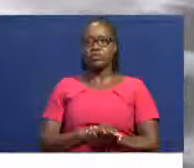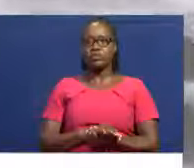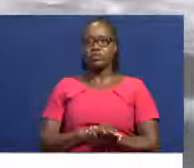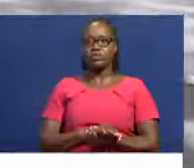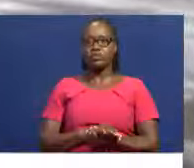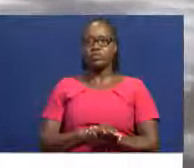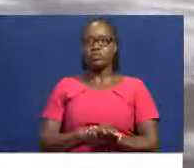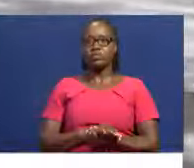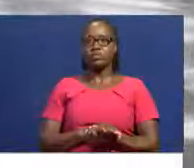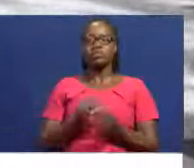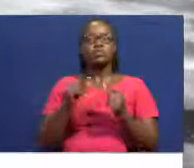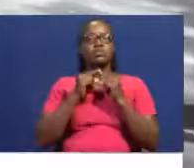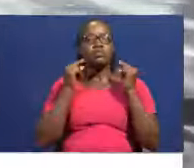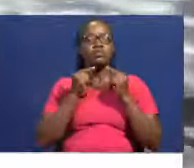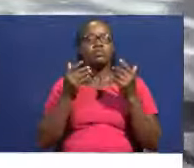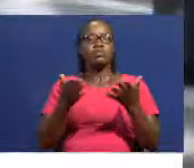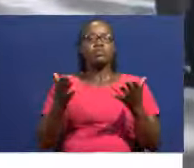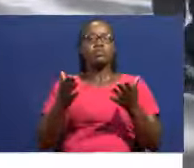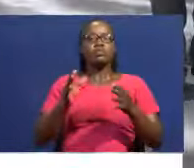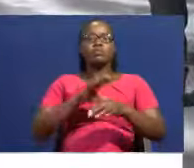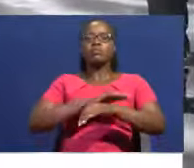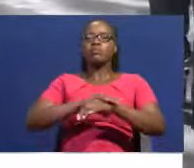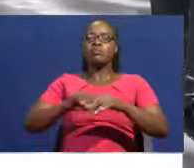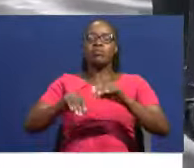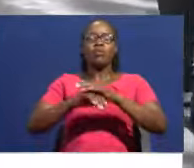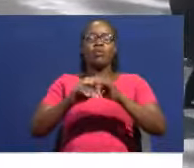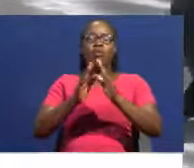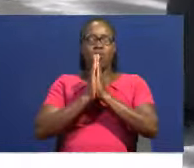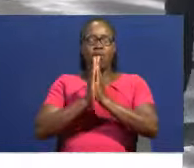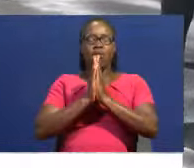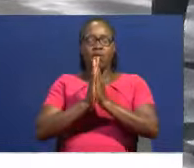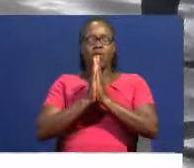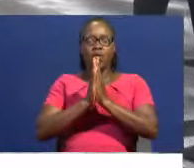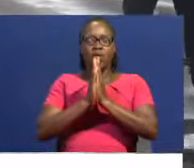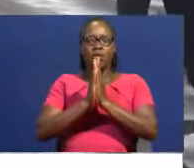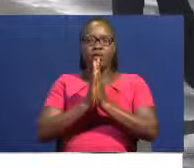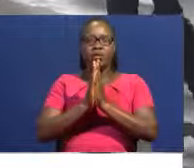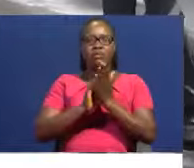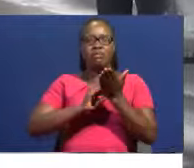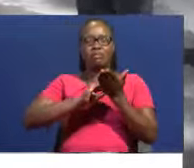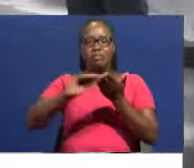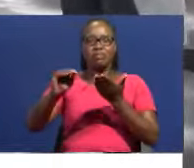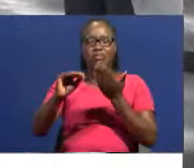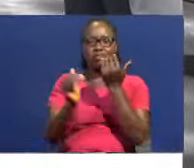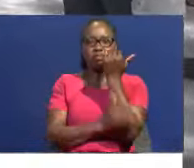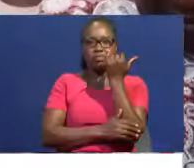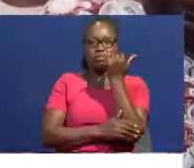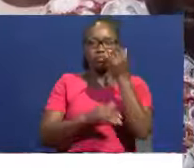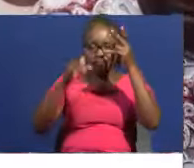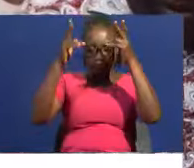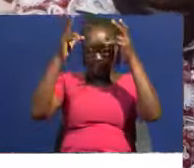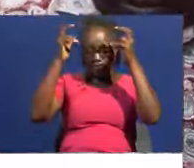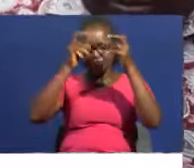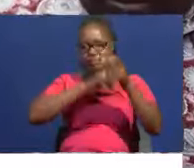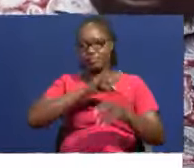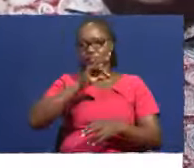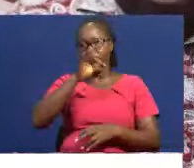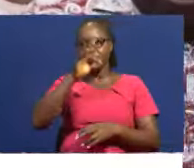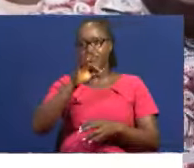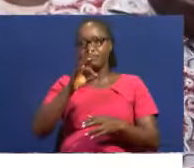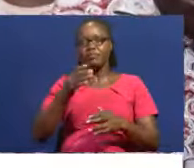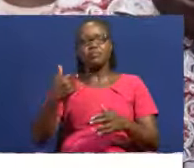The men of the cloth were here for a cleansing ceremony to rid the road of what they say could be a bad omen.